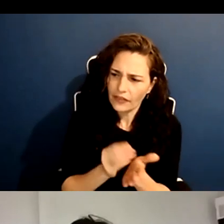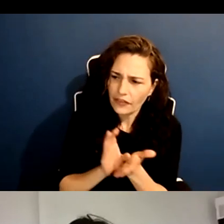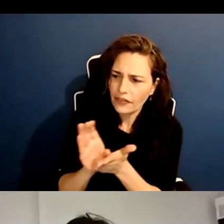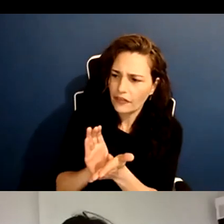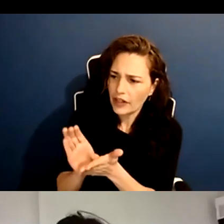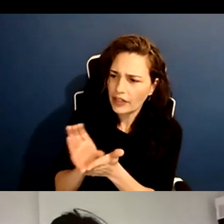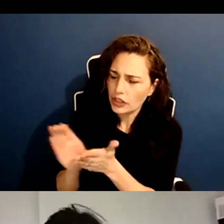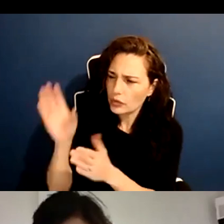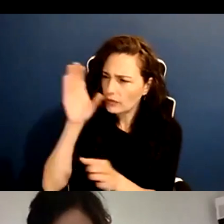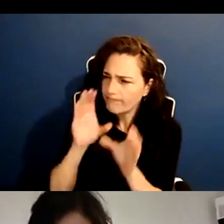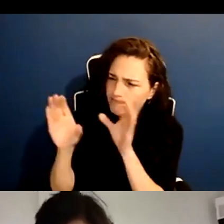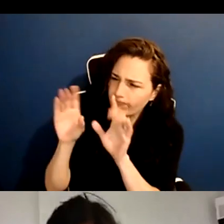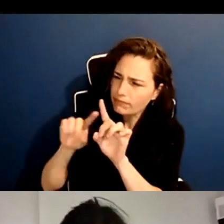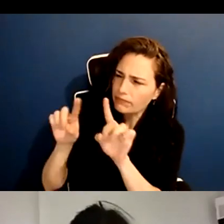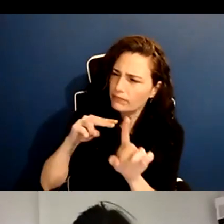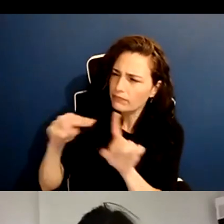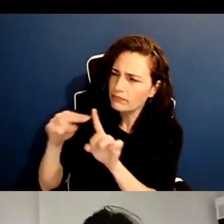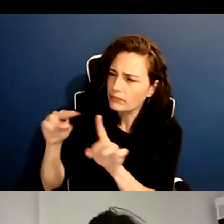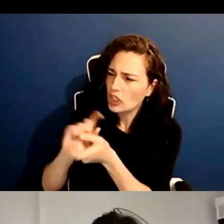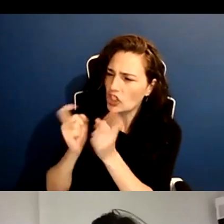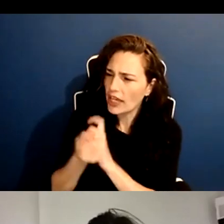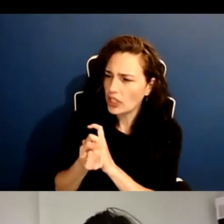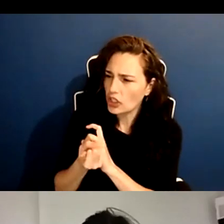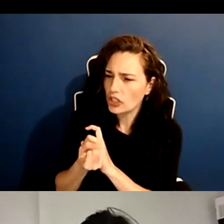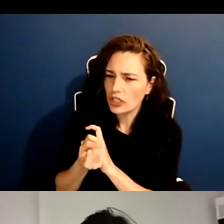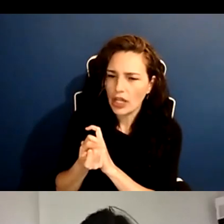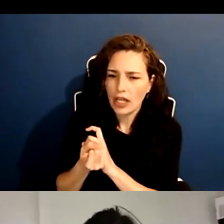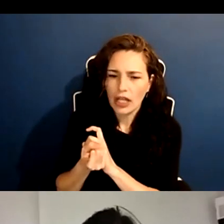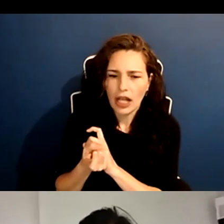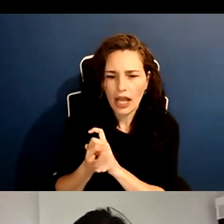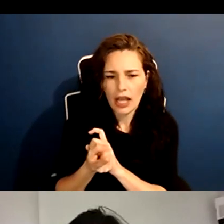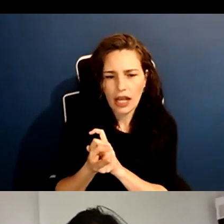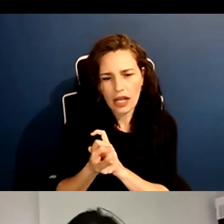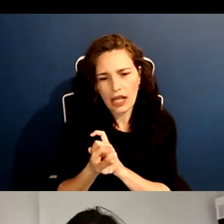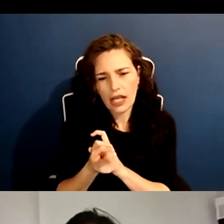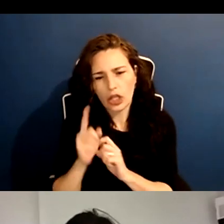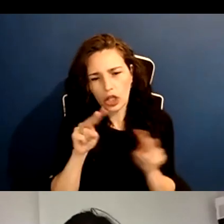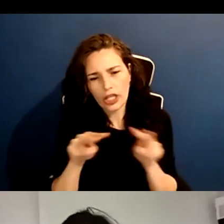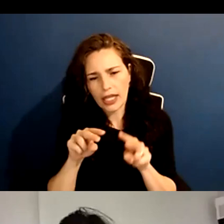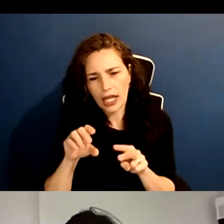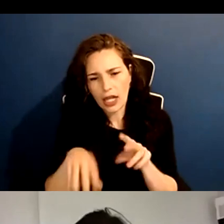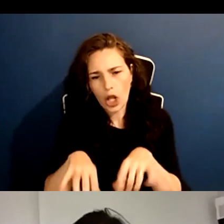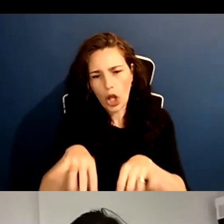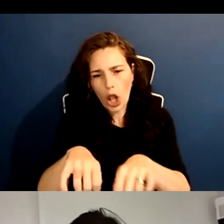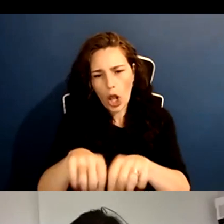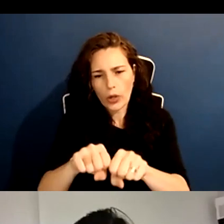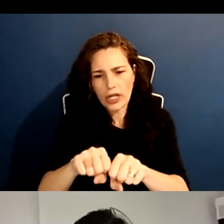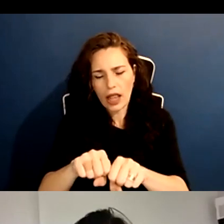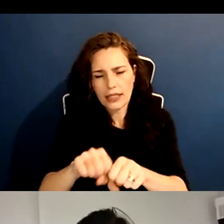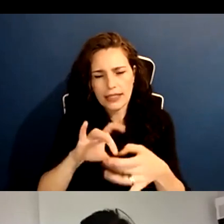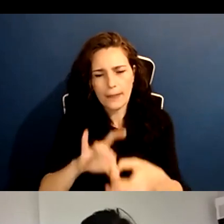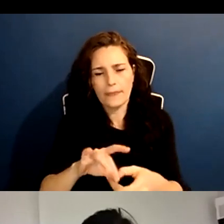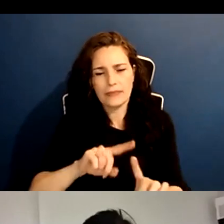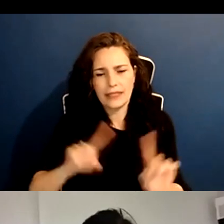right. And I think that has really helped our project in that, okay, we've done all the work. We've done 4 or 5 years of research